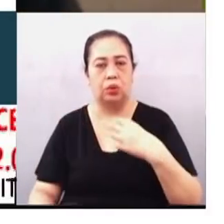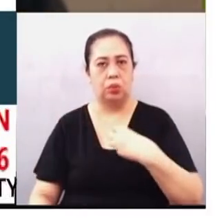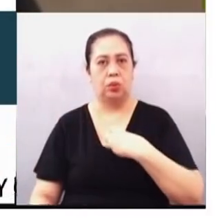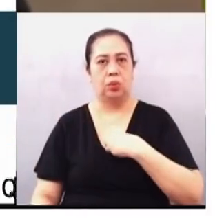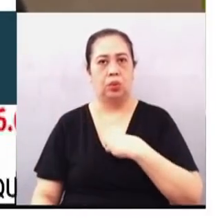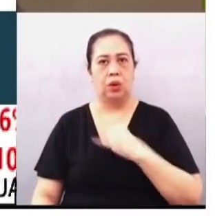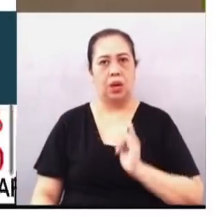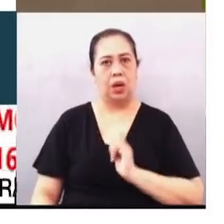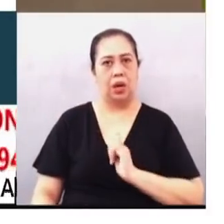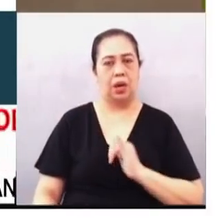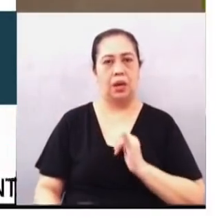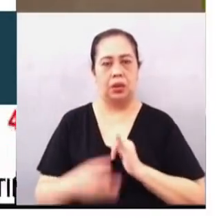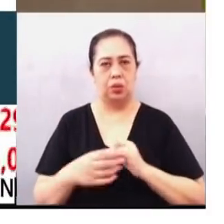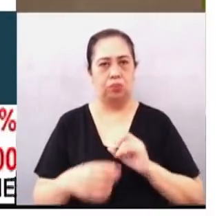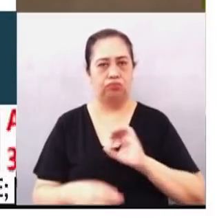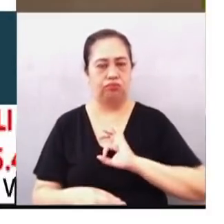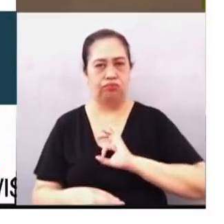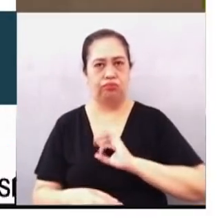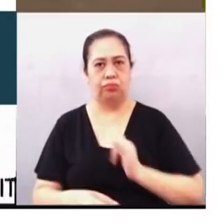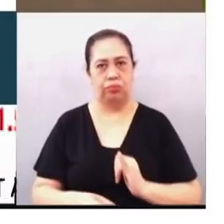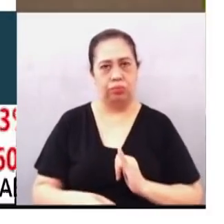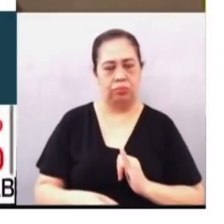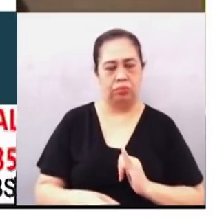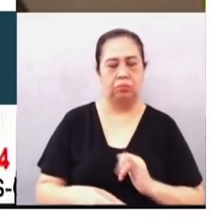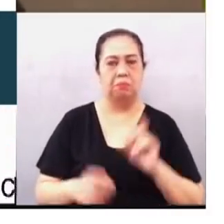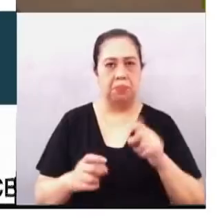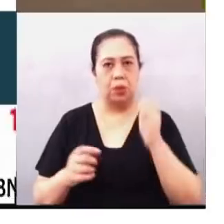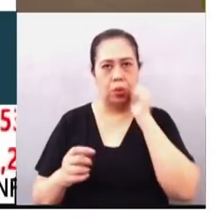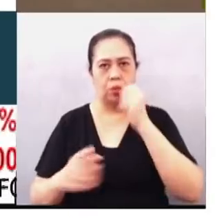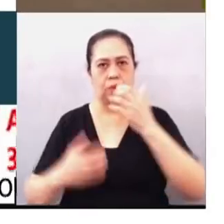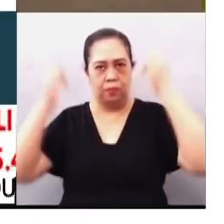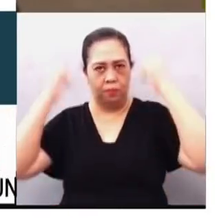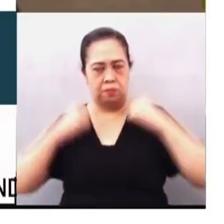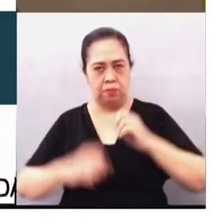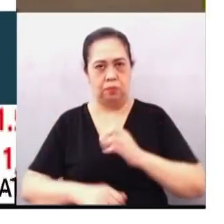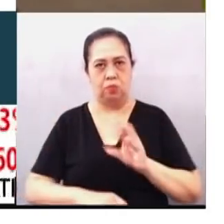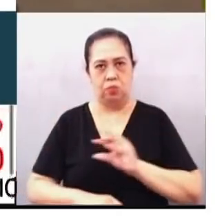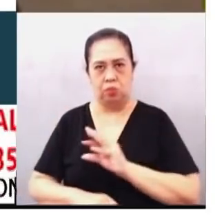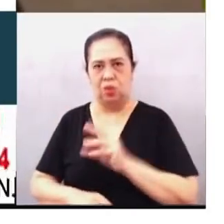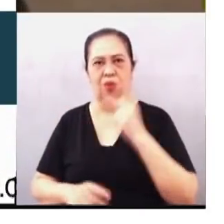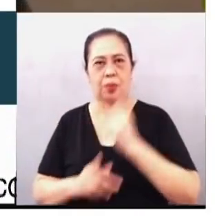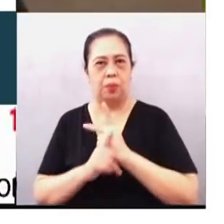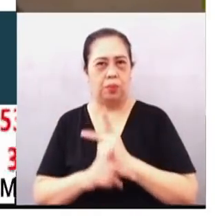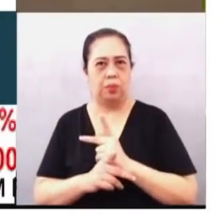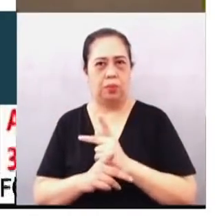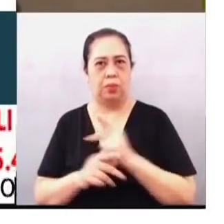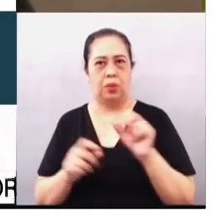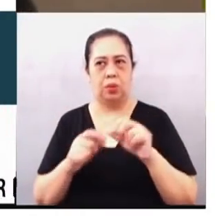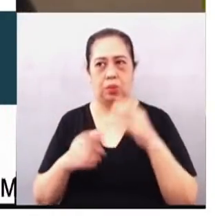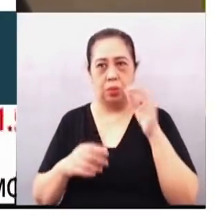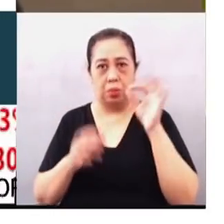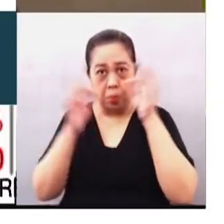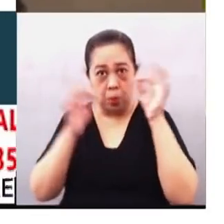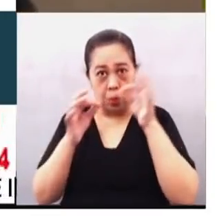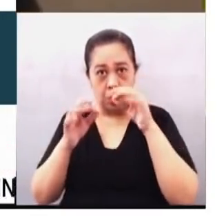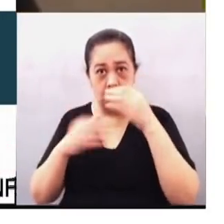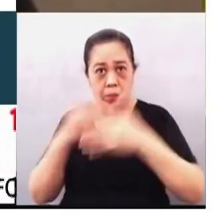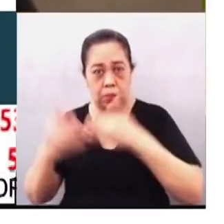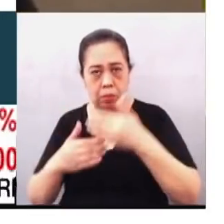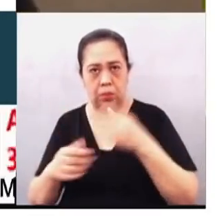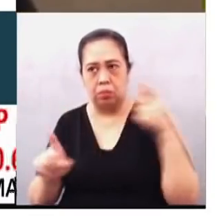camera. Kailangan talagang to be for an anti-drug operation to be